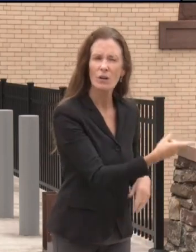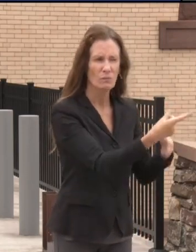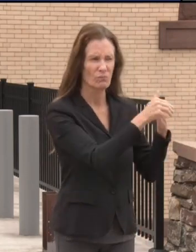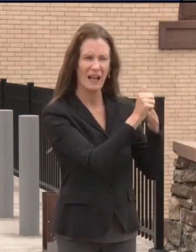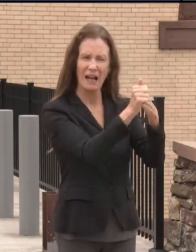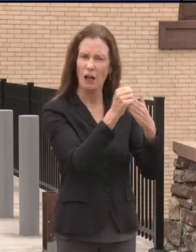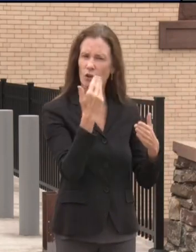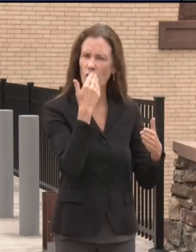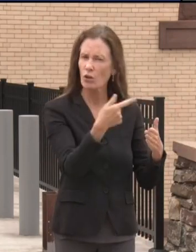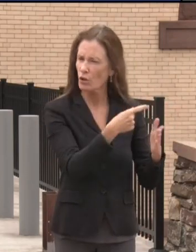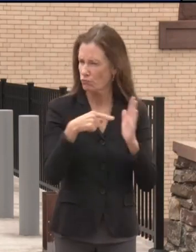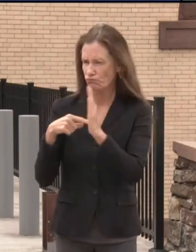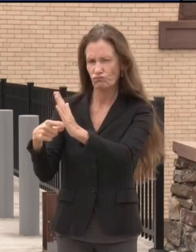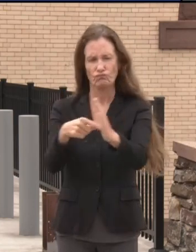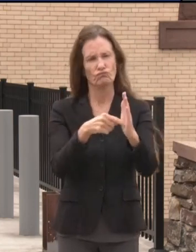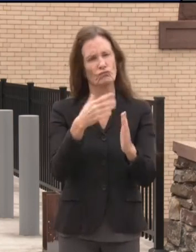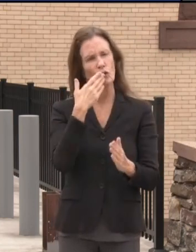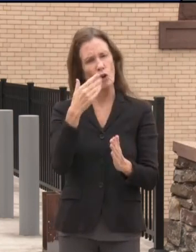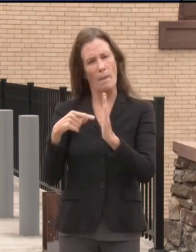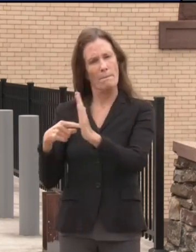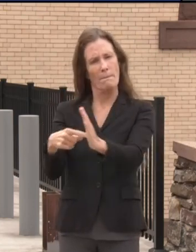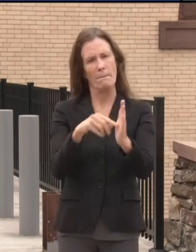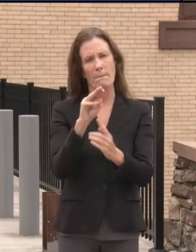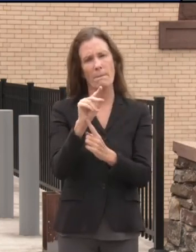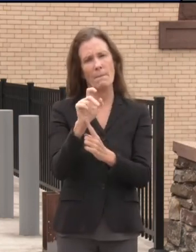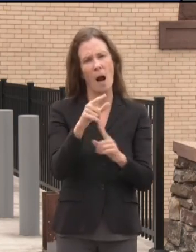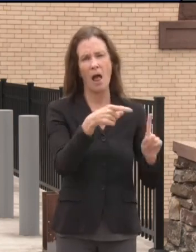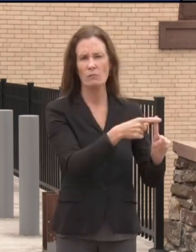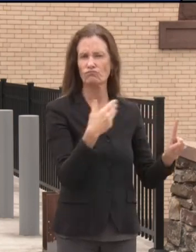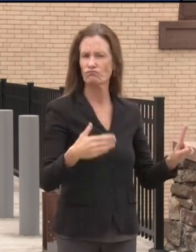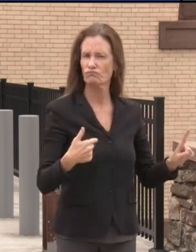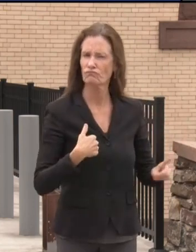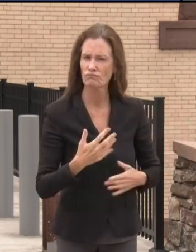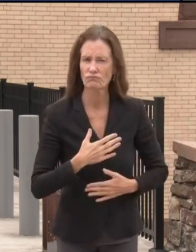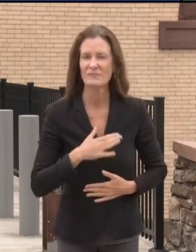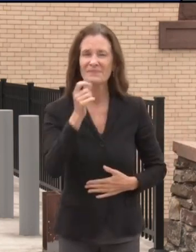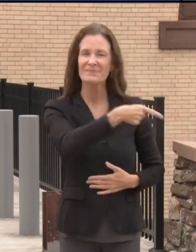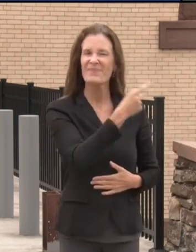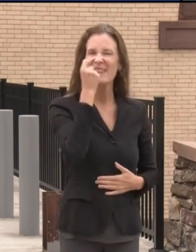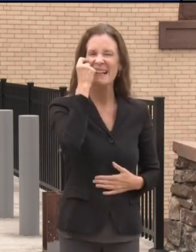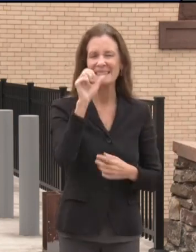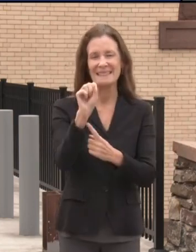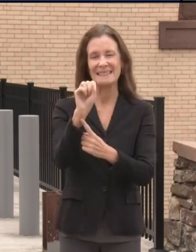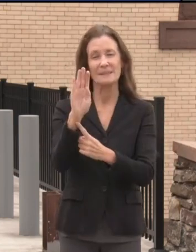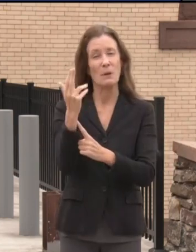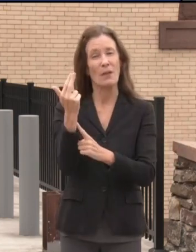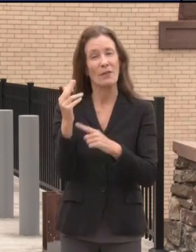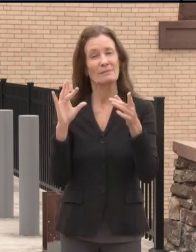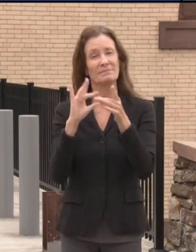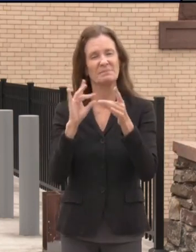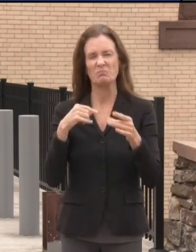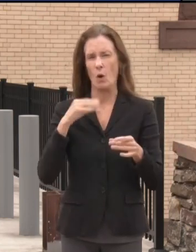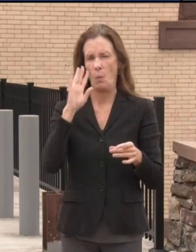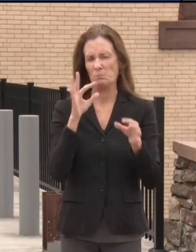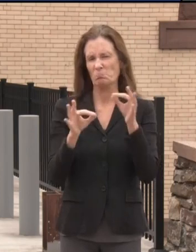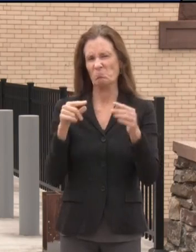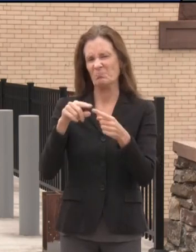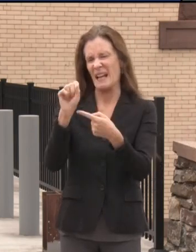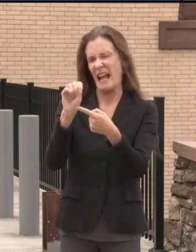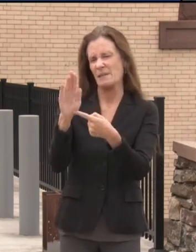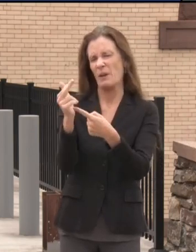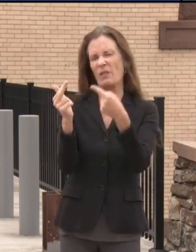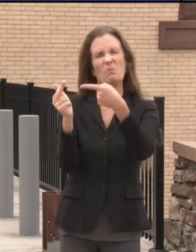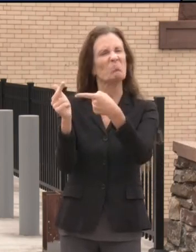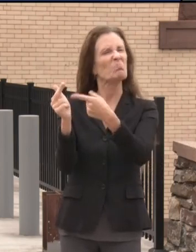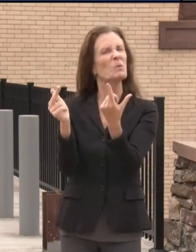Wolf mentioned Senate Bill 13, and I'm just going to briefly talk a little bit about what's in that